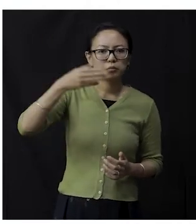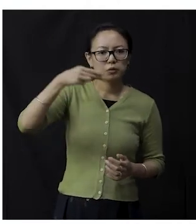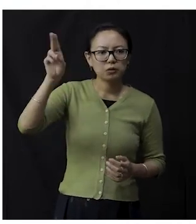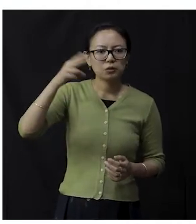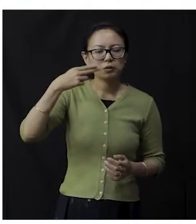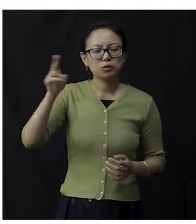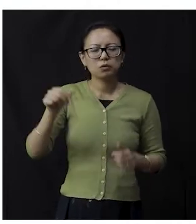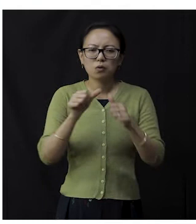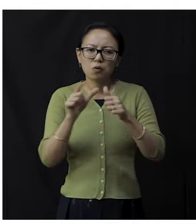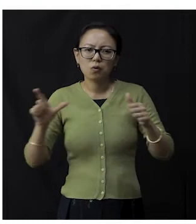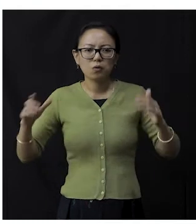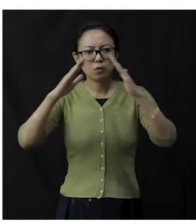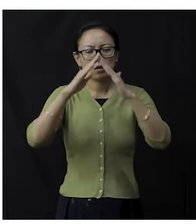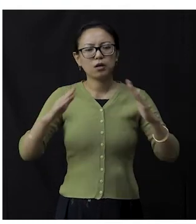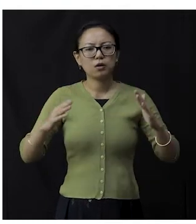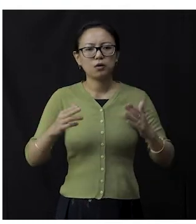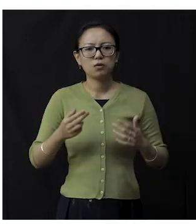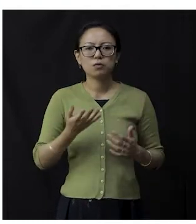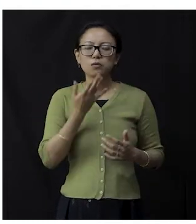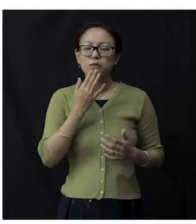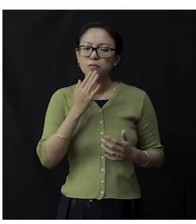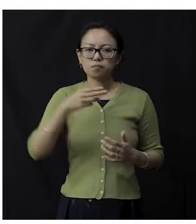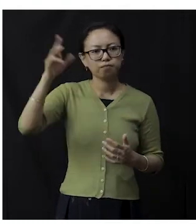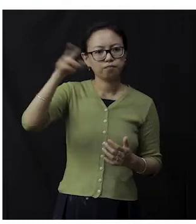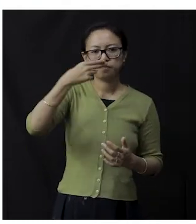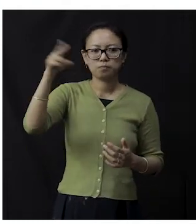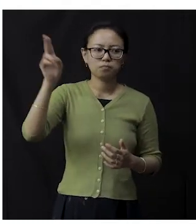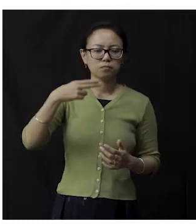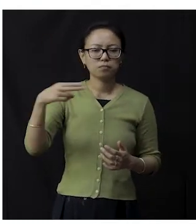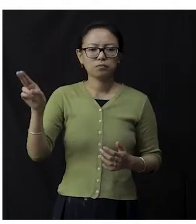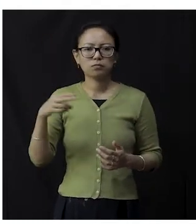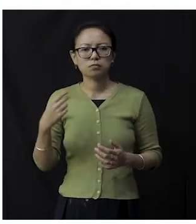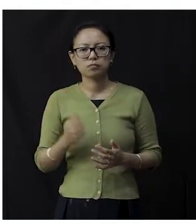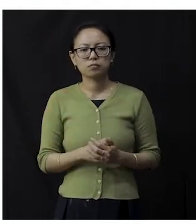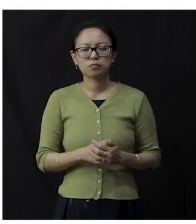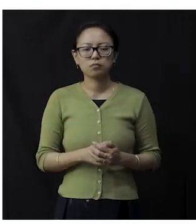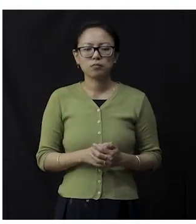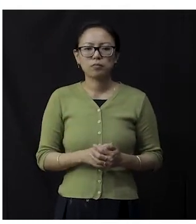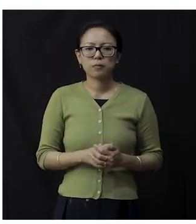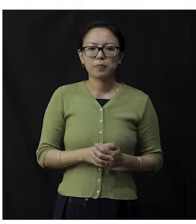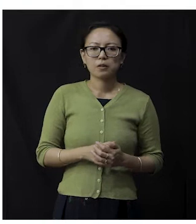the man. And when he's confused, he will think, oh my God, maybe I'm into a different